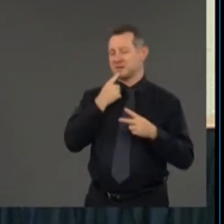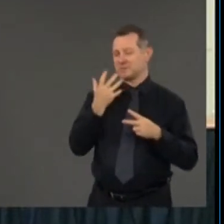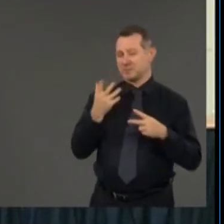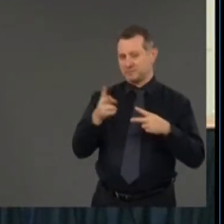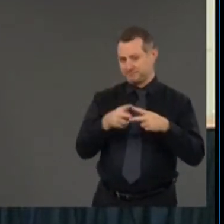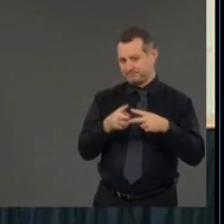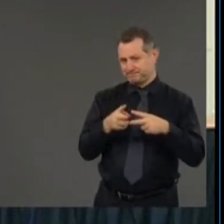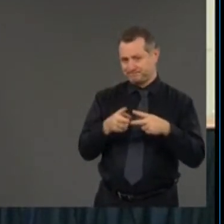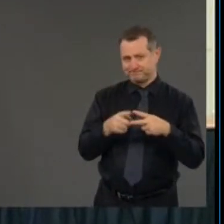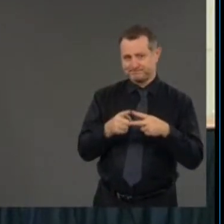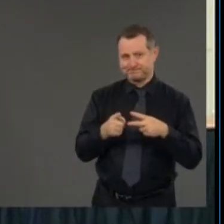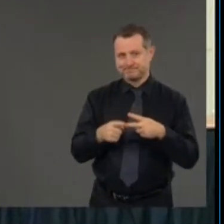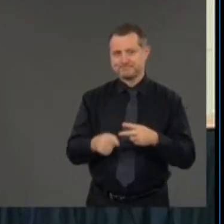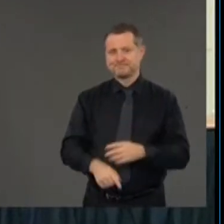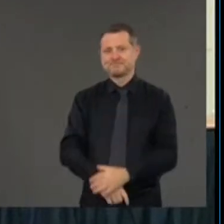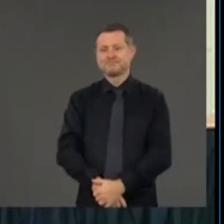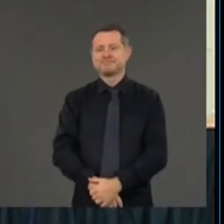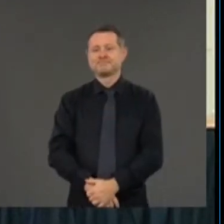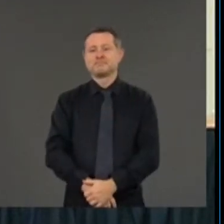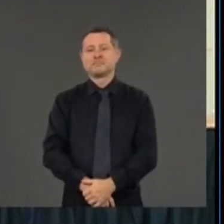issues, interrelated.